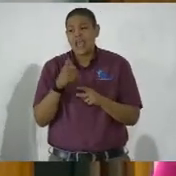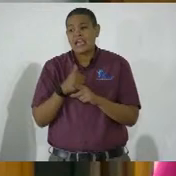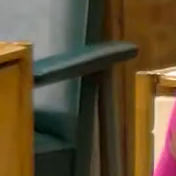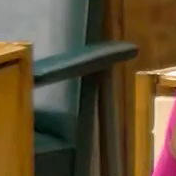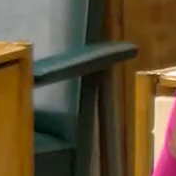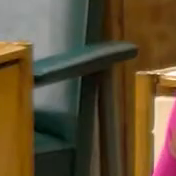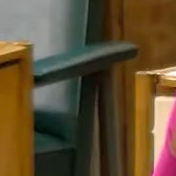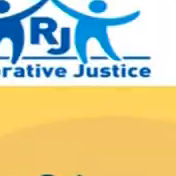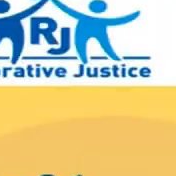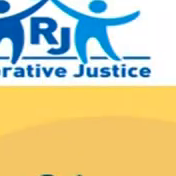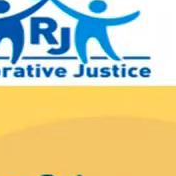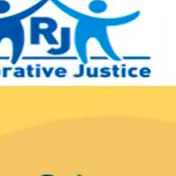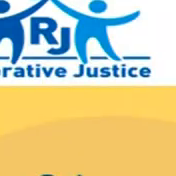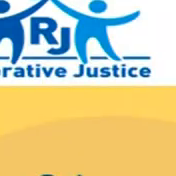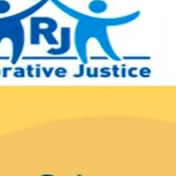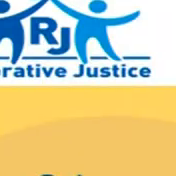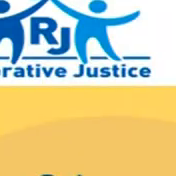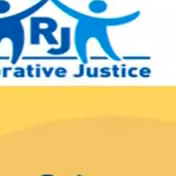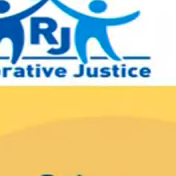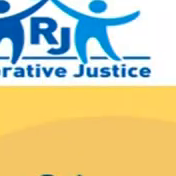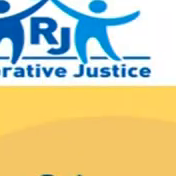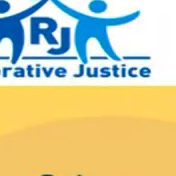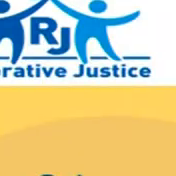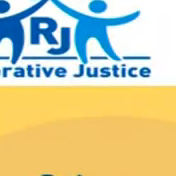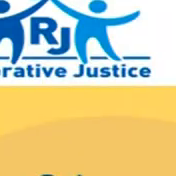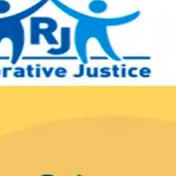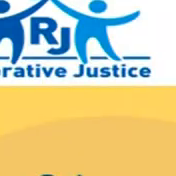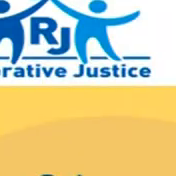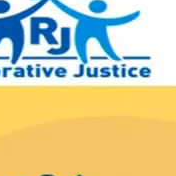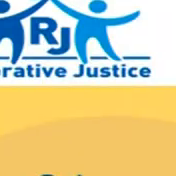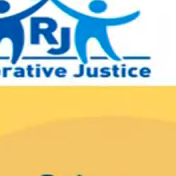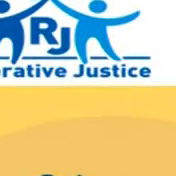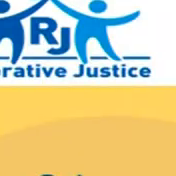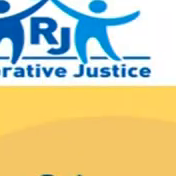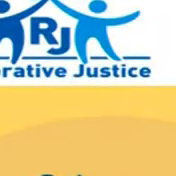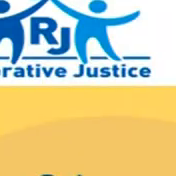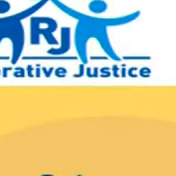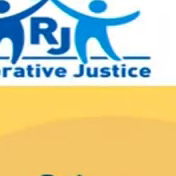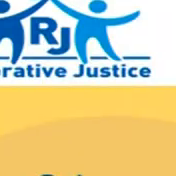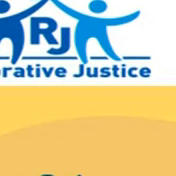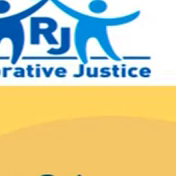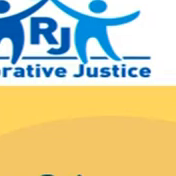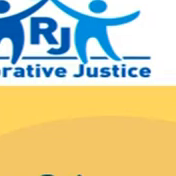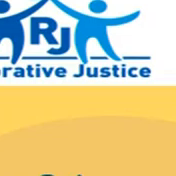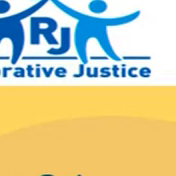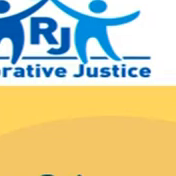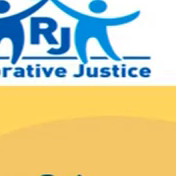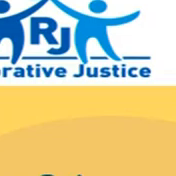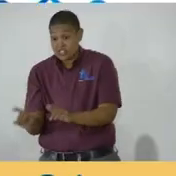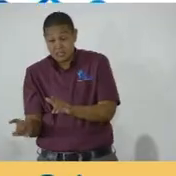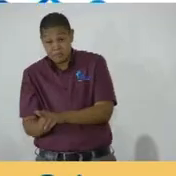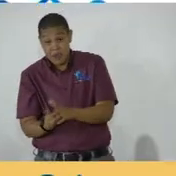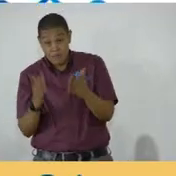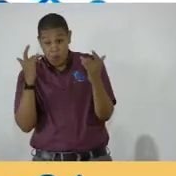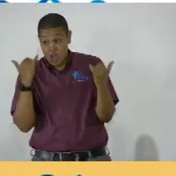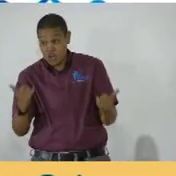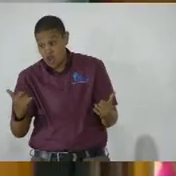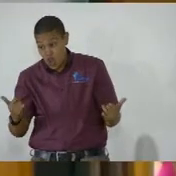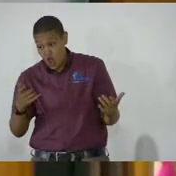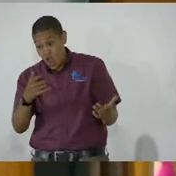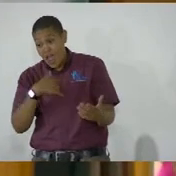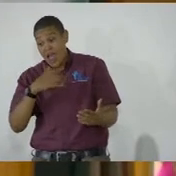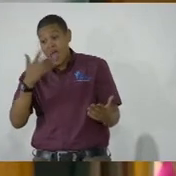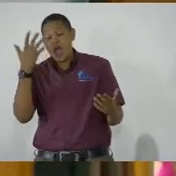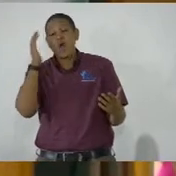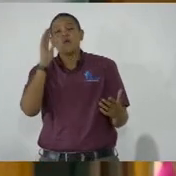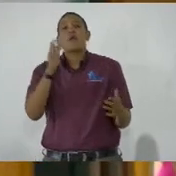Church want to partner with us to promote restorative justice. So the churches are coming on because, as you, I will